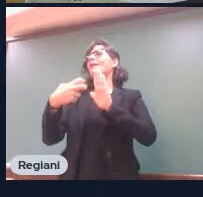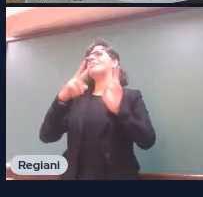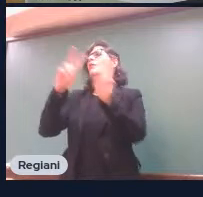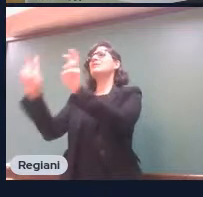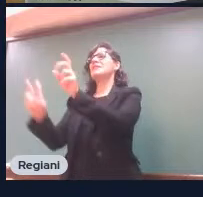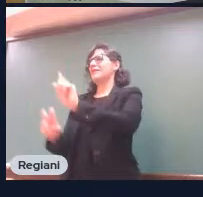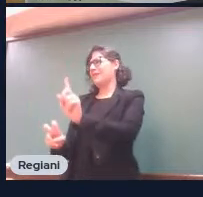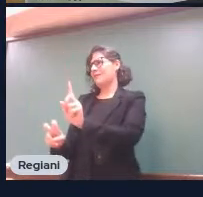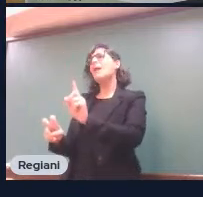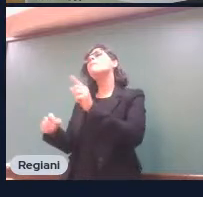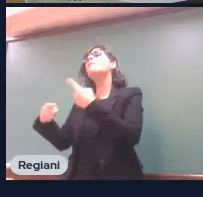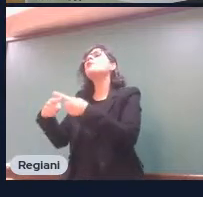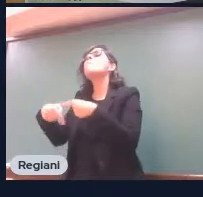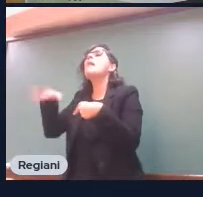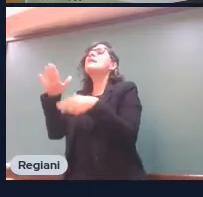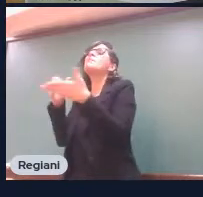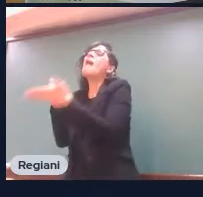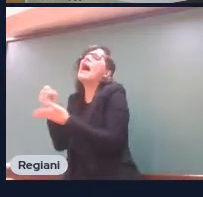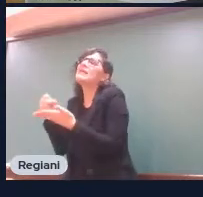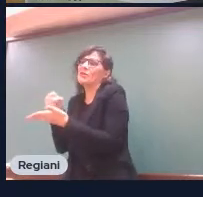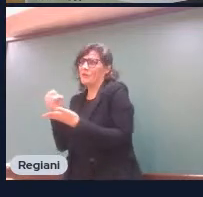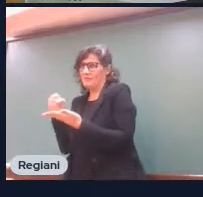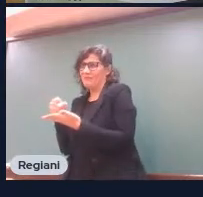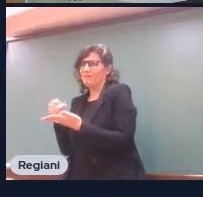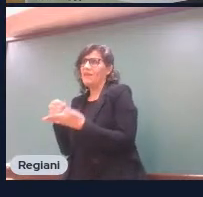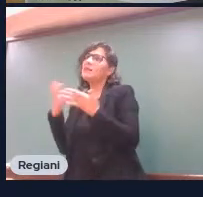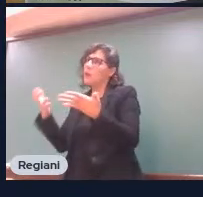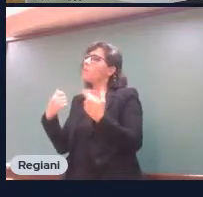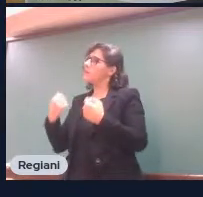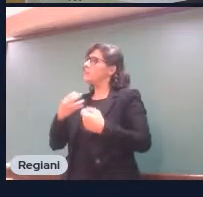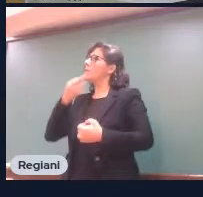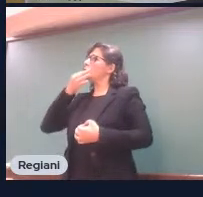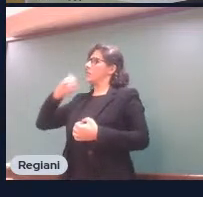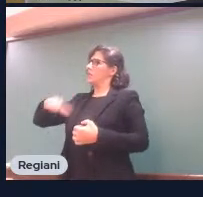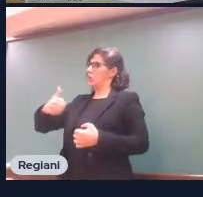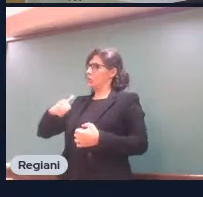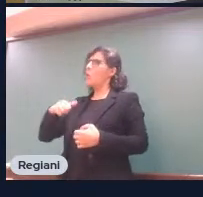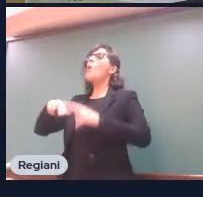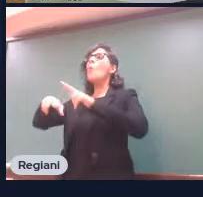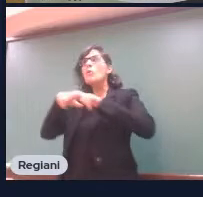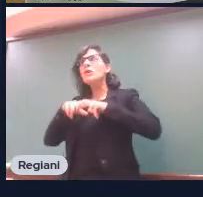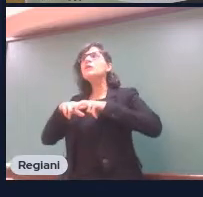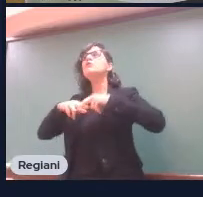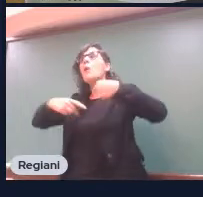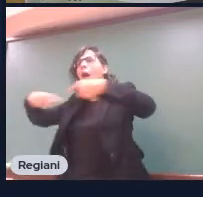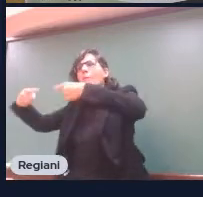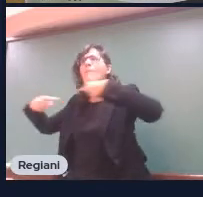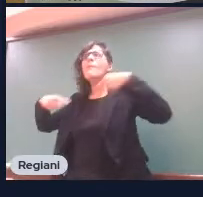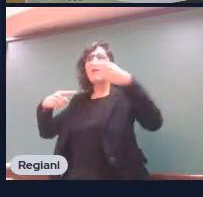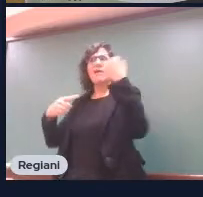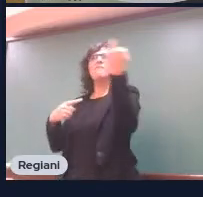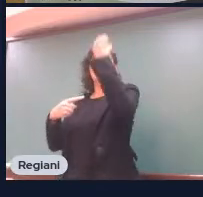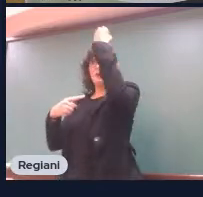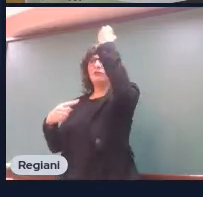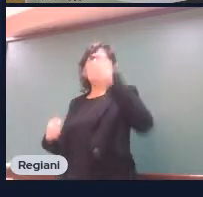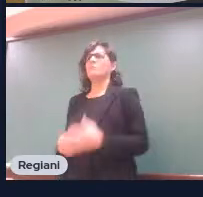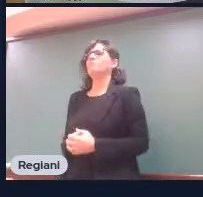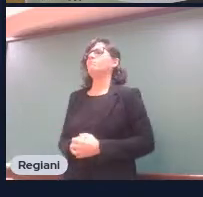but I'm known to be critical and harsh, so now, you see, we have a live discussion. It's good. 4.